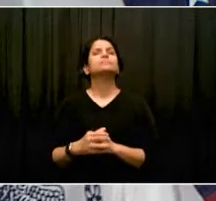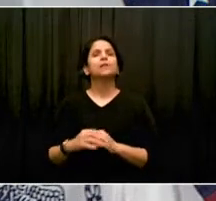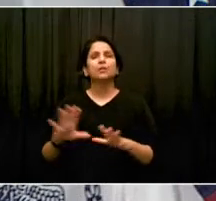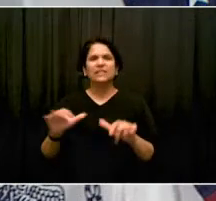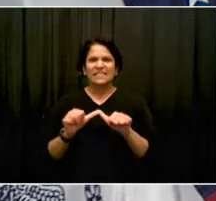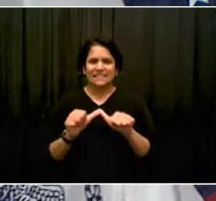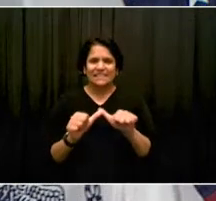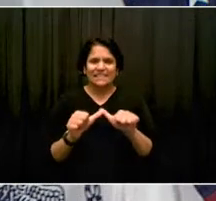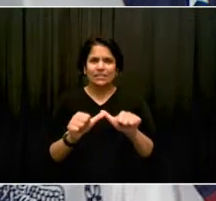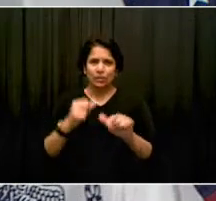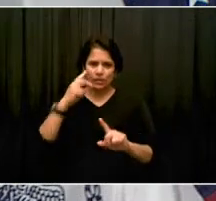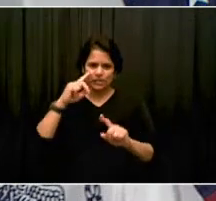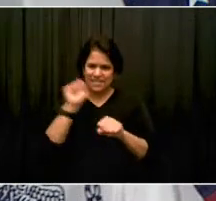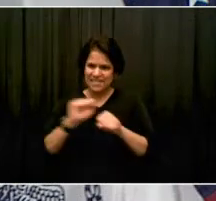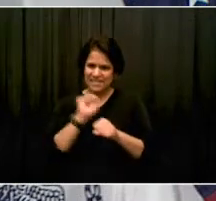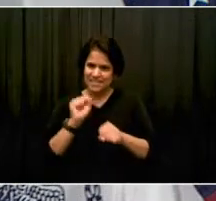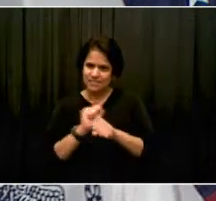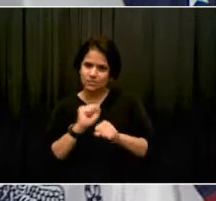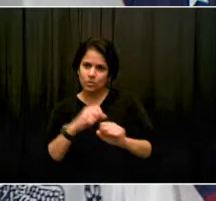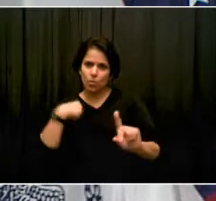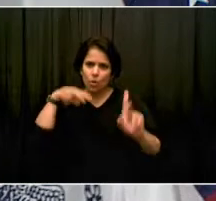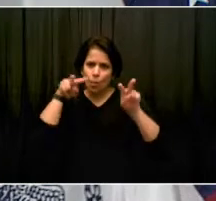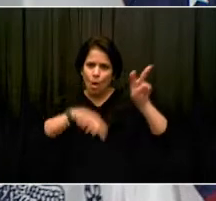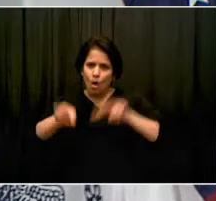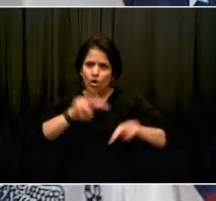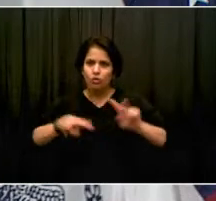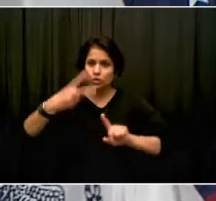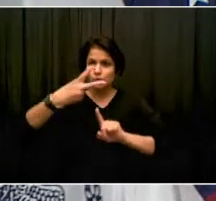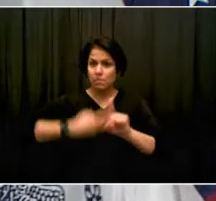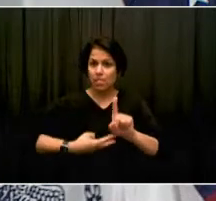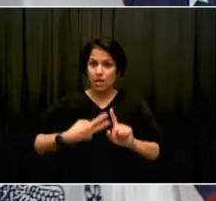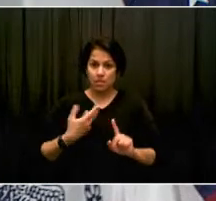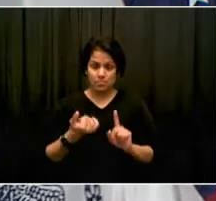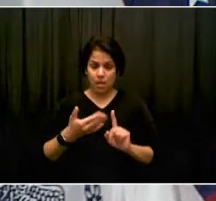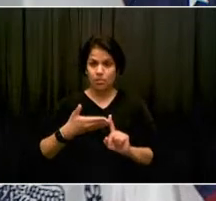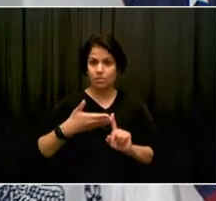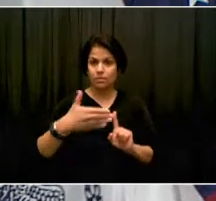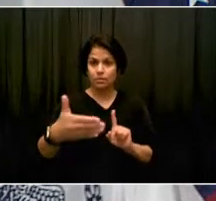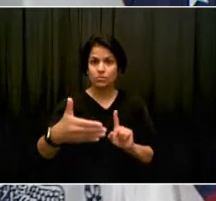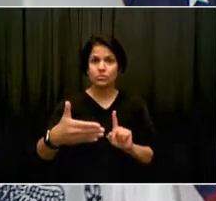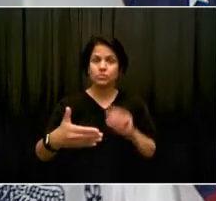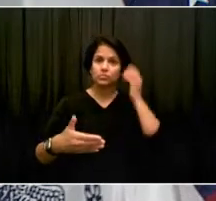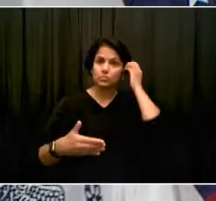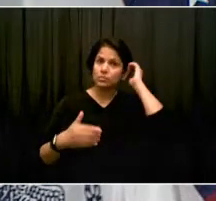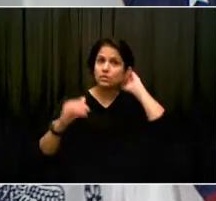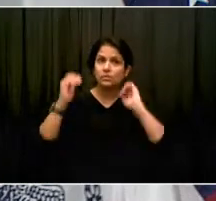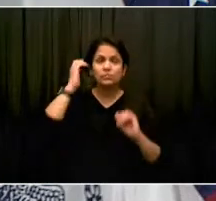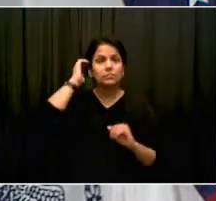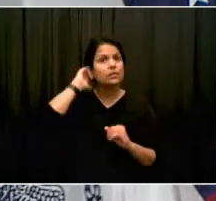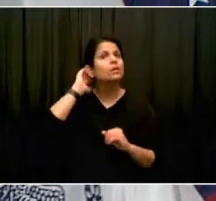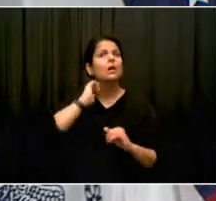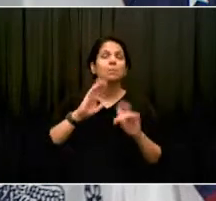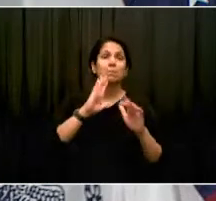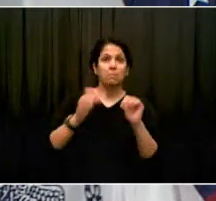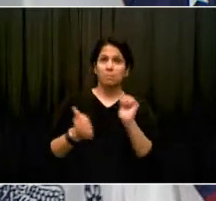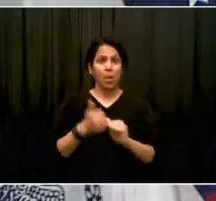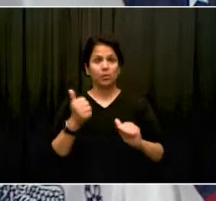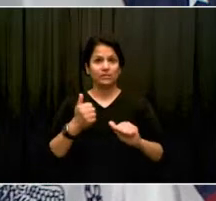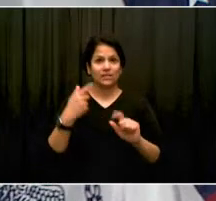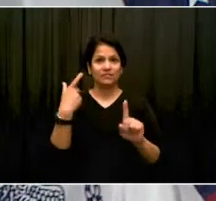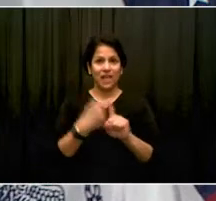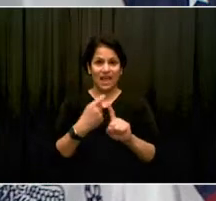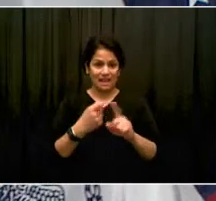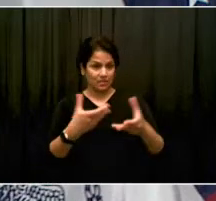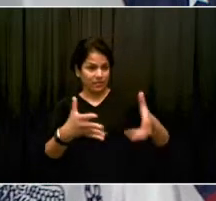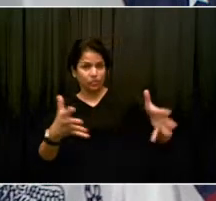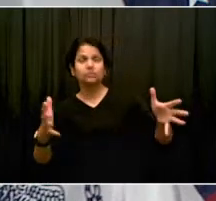many people vaccinated as possible, and then constantly watch the data, as we always do, make adjustments, and just be